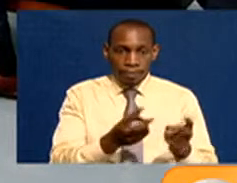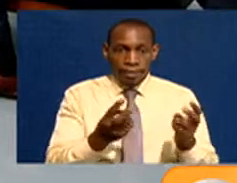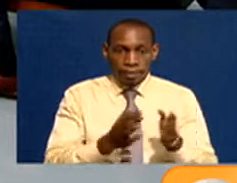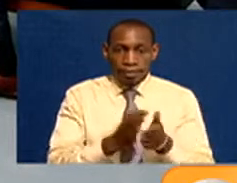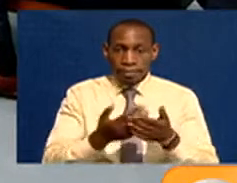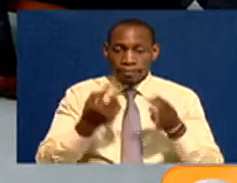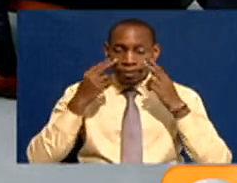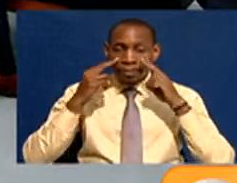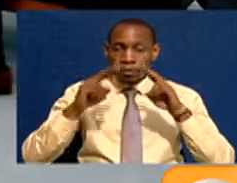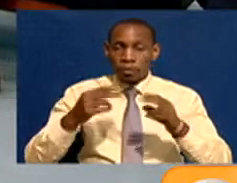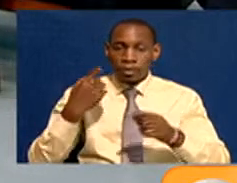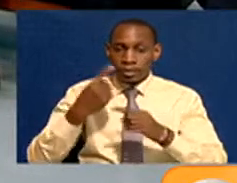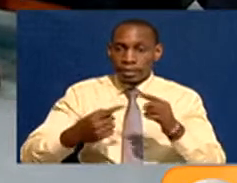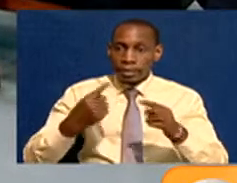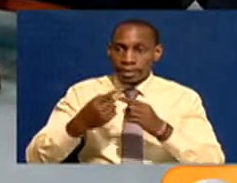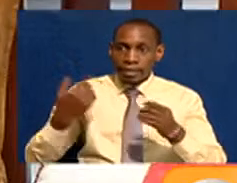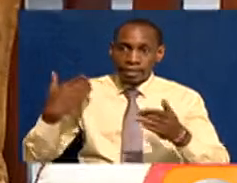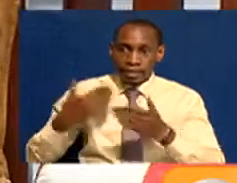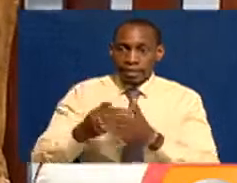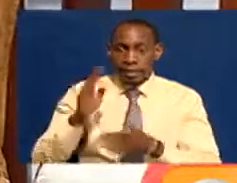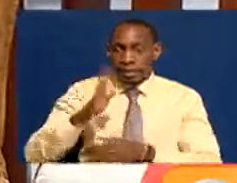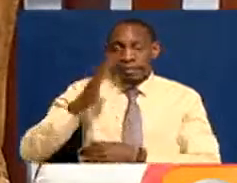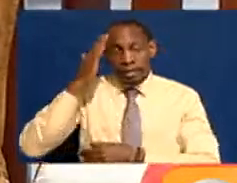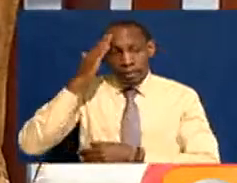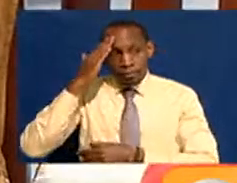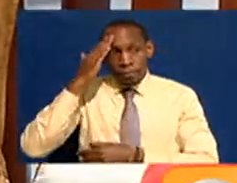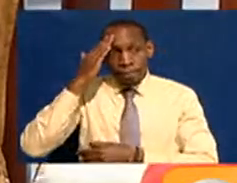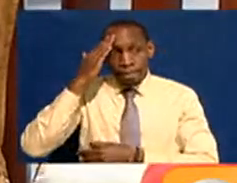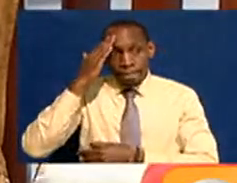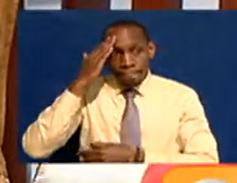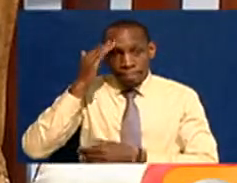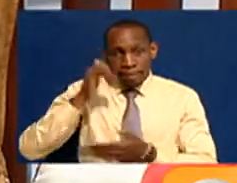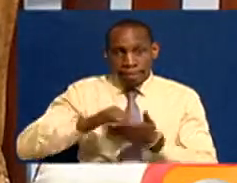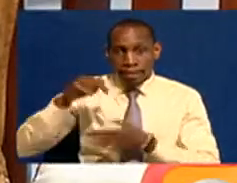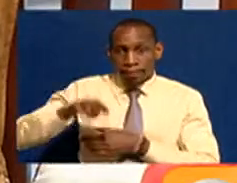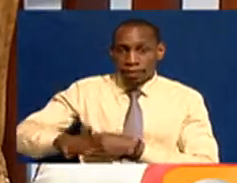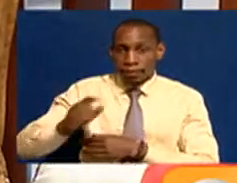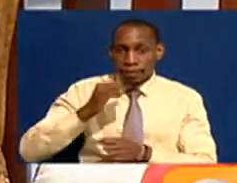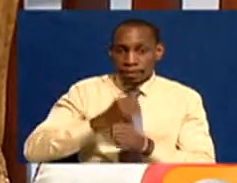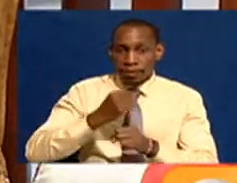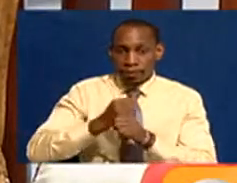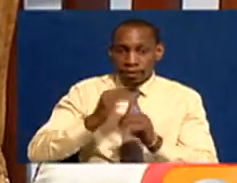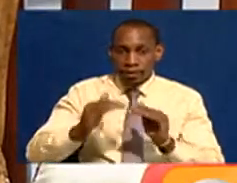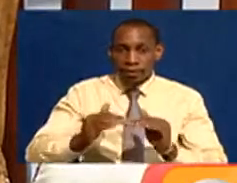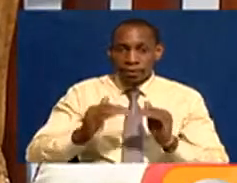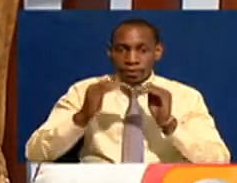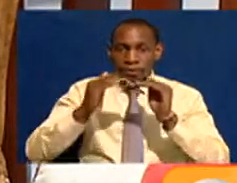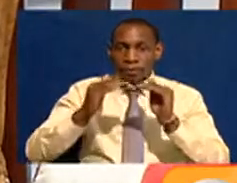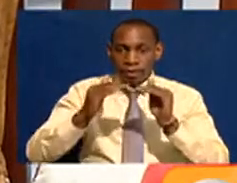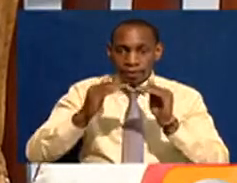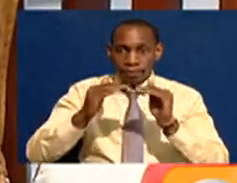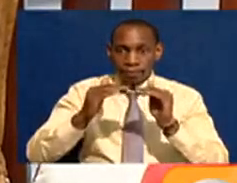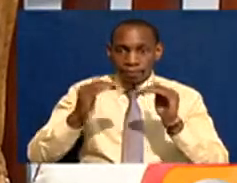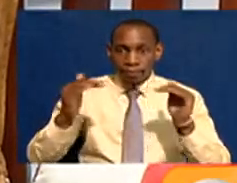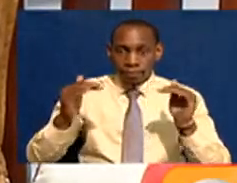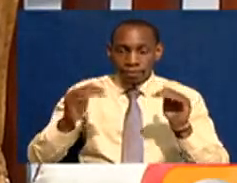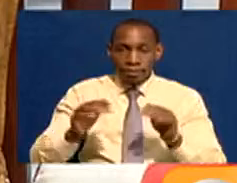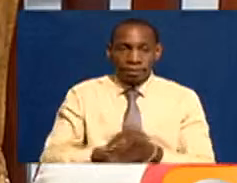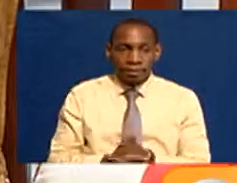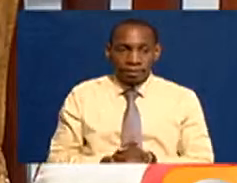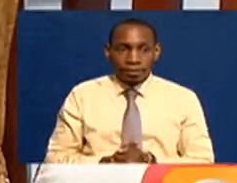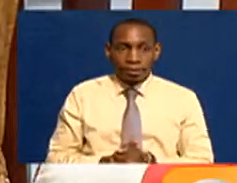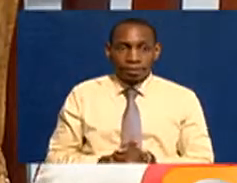it many years. I never knew that bottom-up would work to this level. It brings up